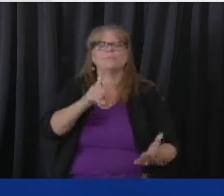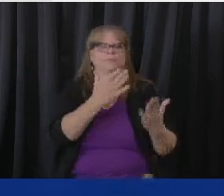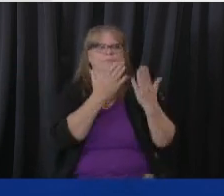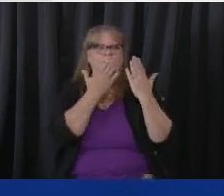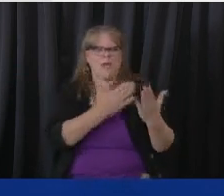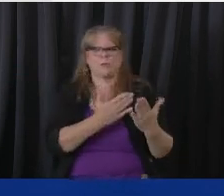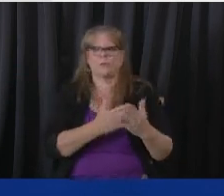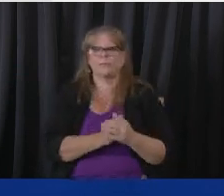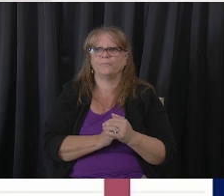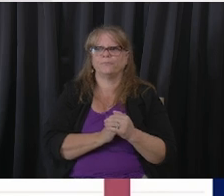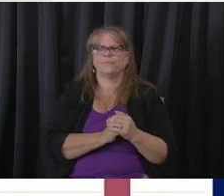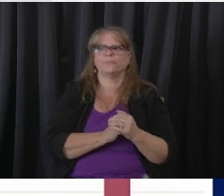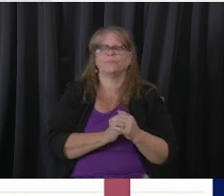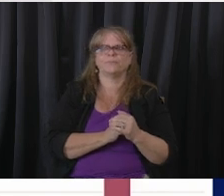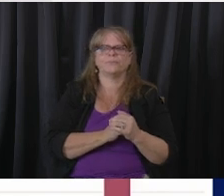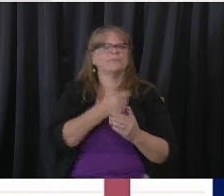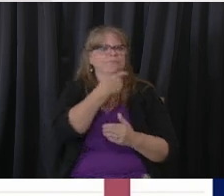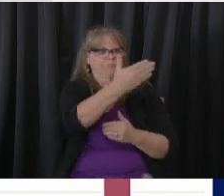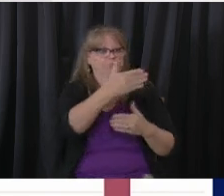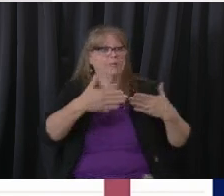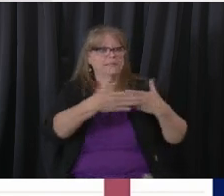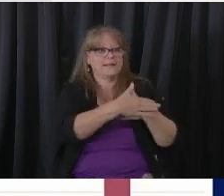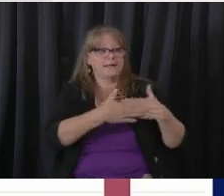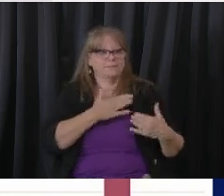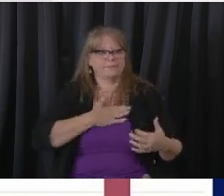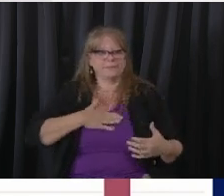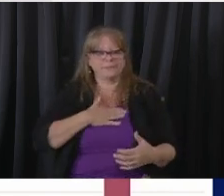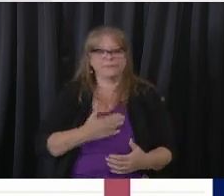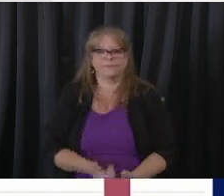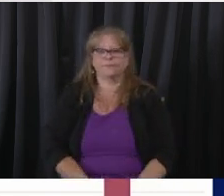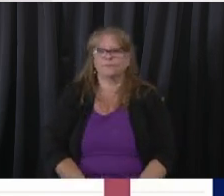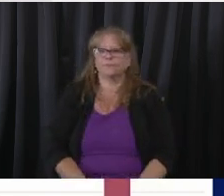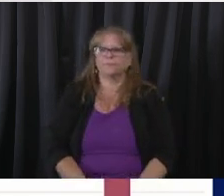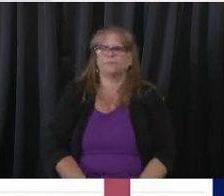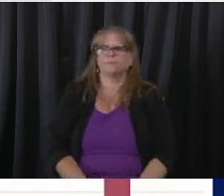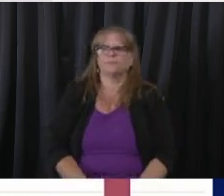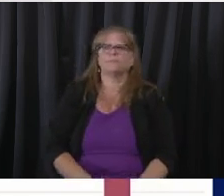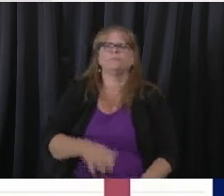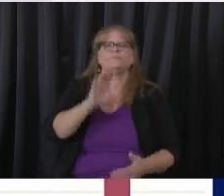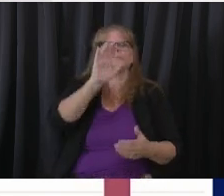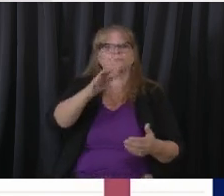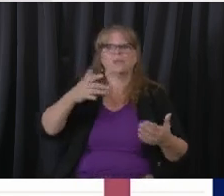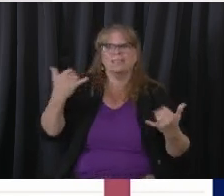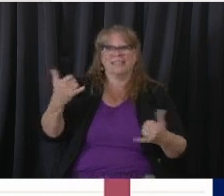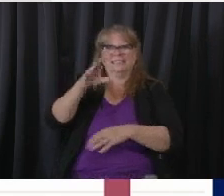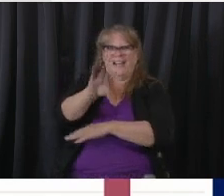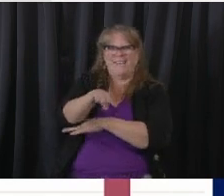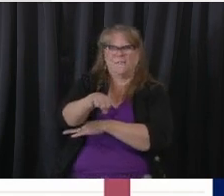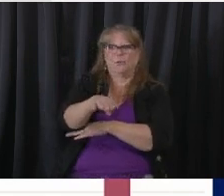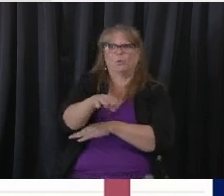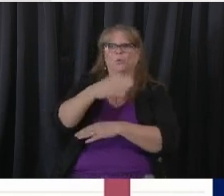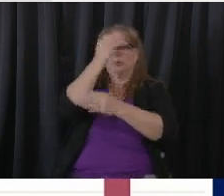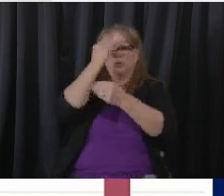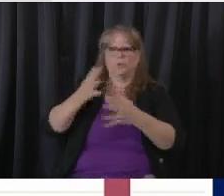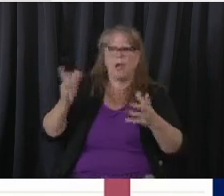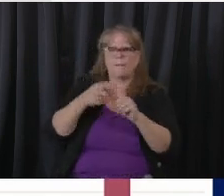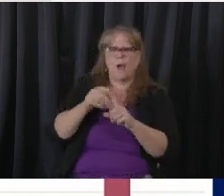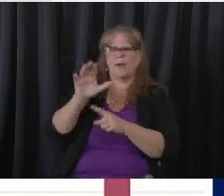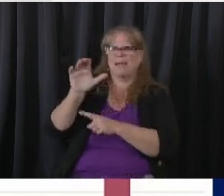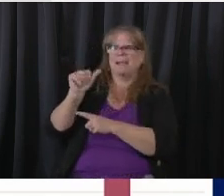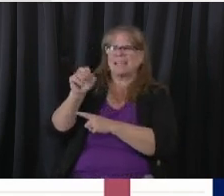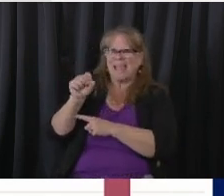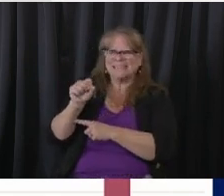So this afternoon, I'd like to share with you an update on cases and hospitalization trends in the state, and then spend a little bit of